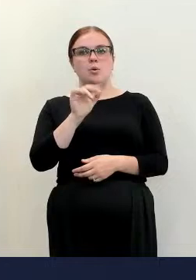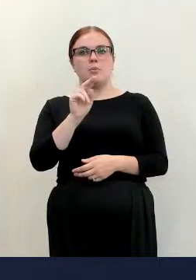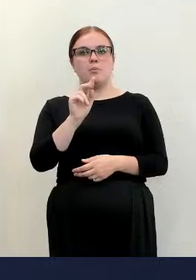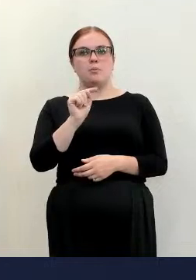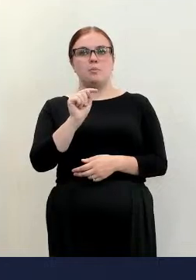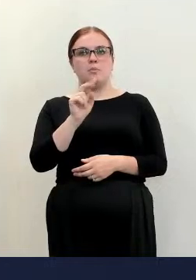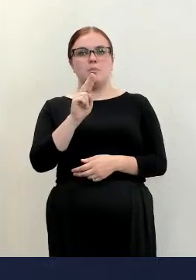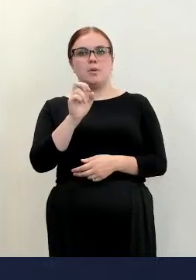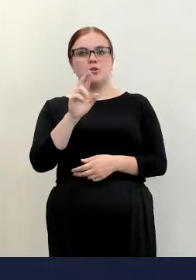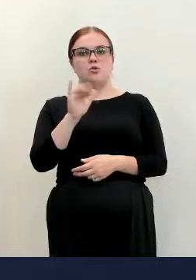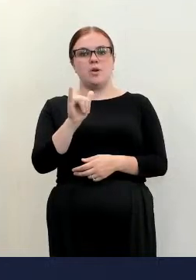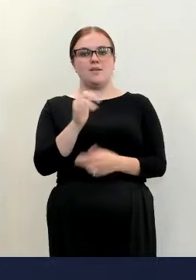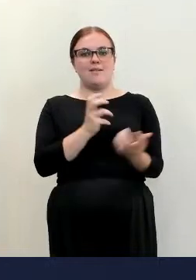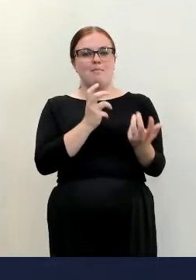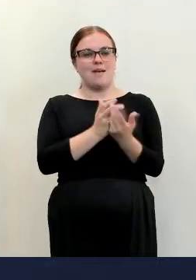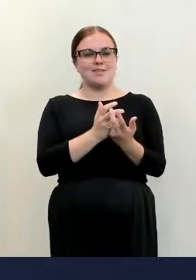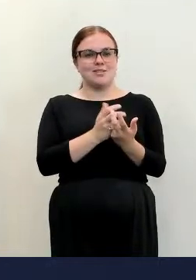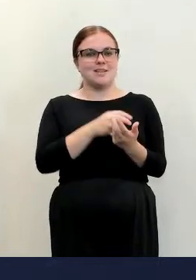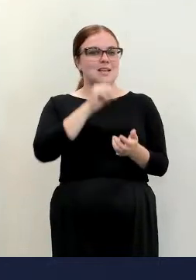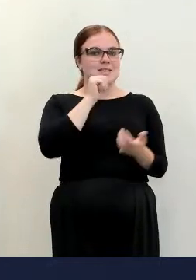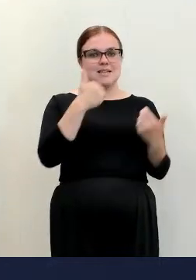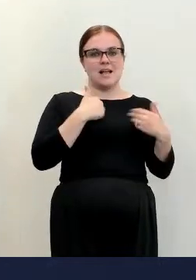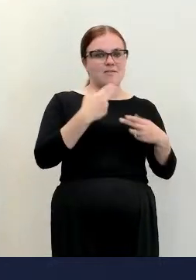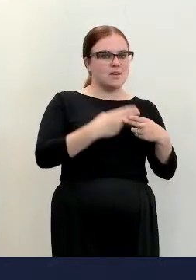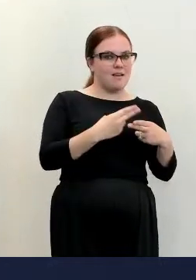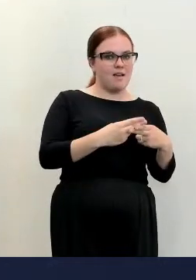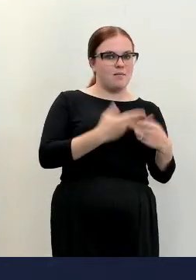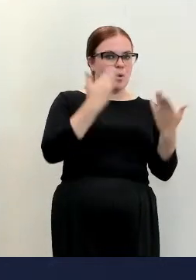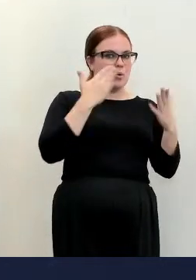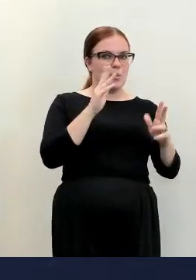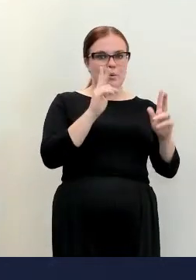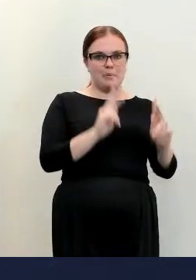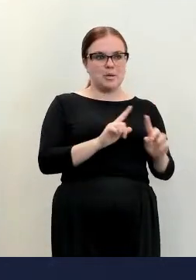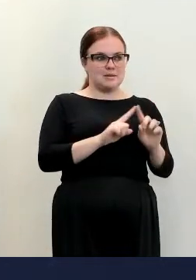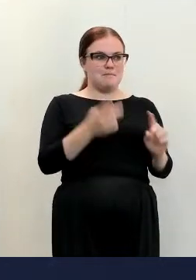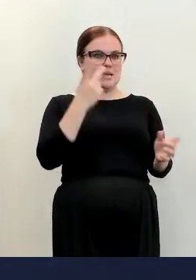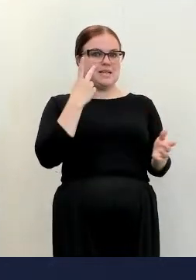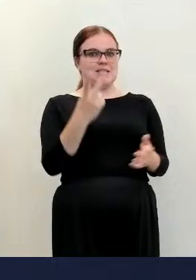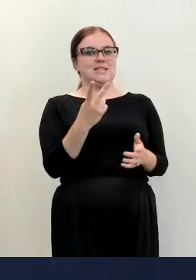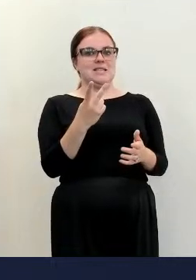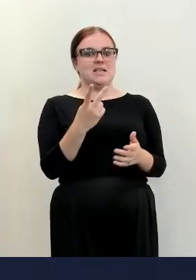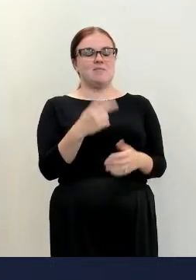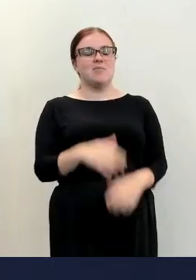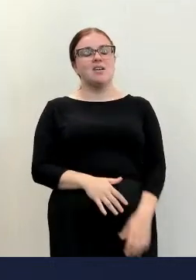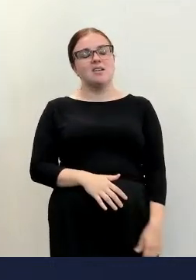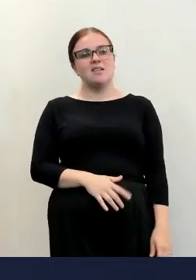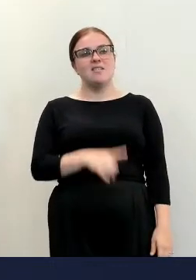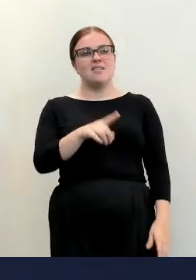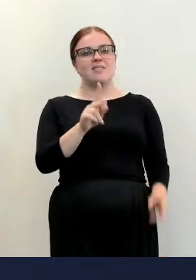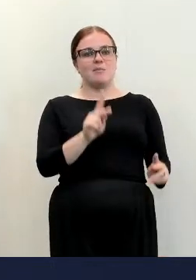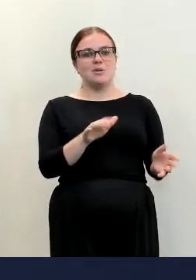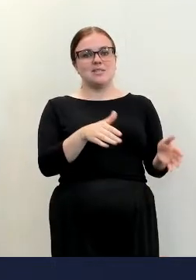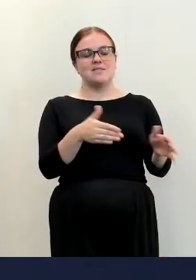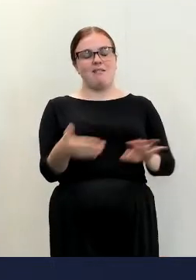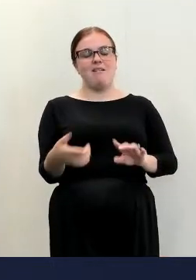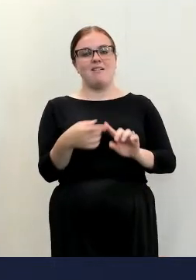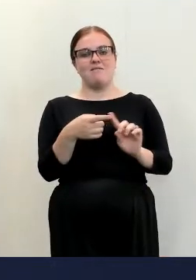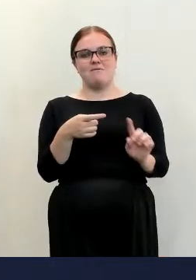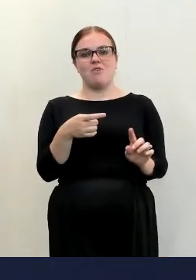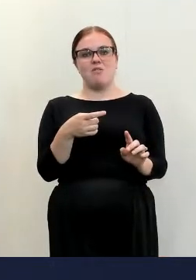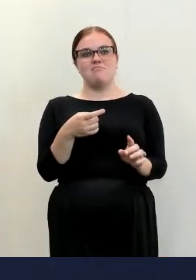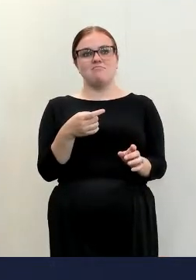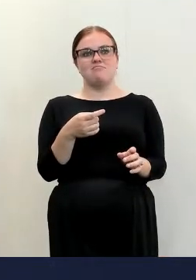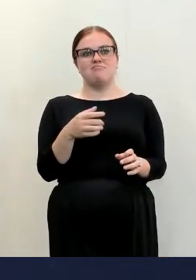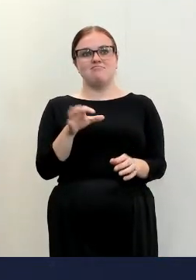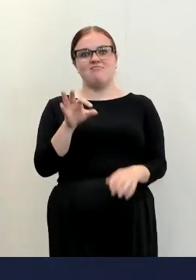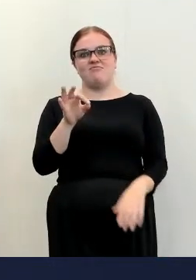that matches up with that. I didn't have the name, I didn't have the individual, but I'll have the obituary, and I'll think, geez, I can't believe that person died of